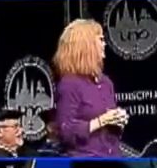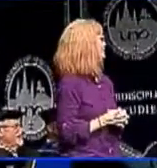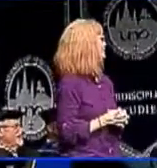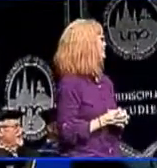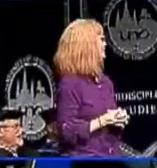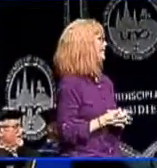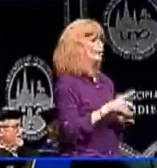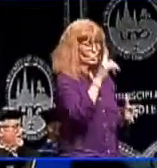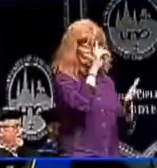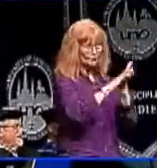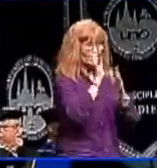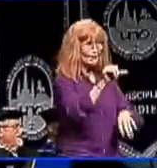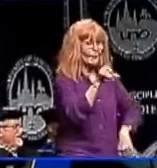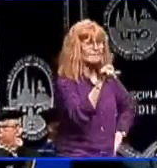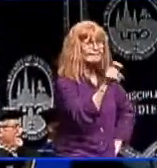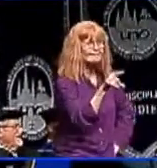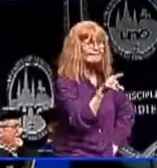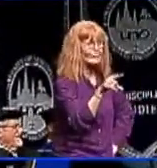You believe that?